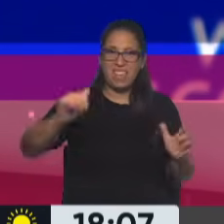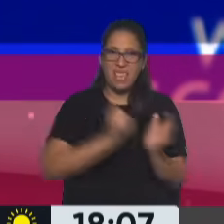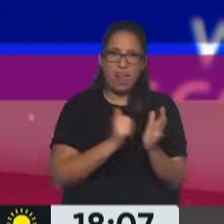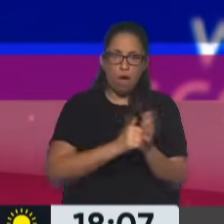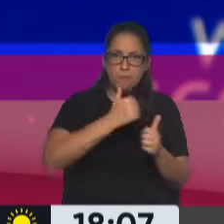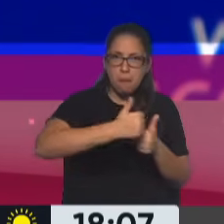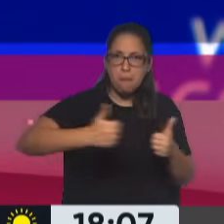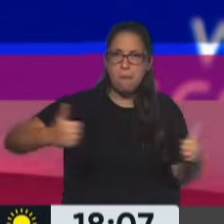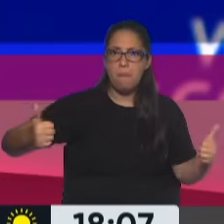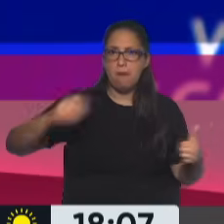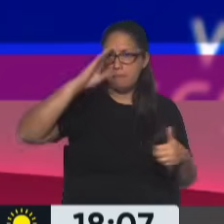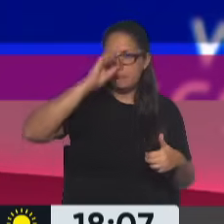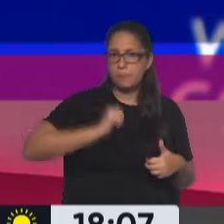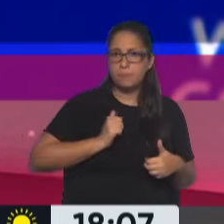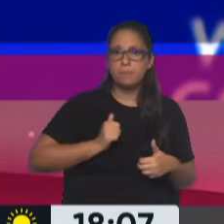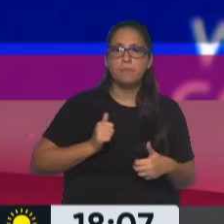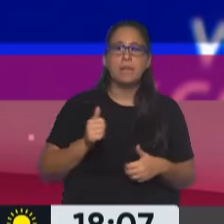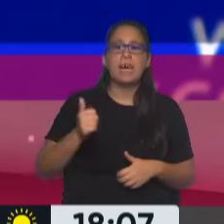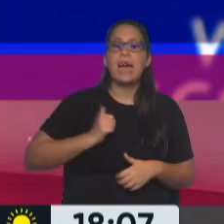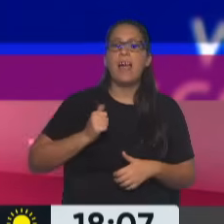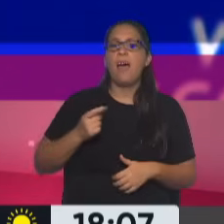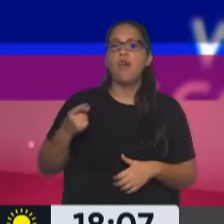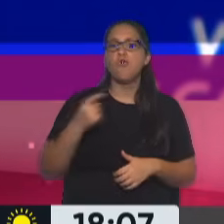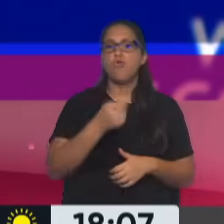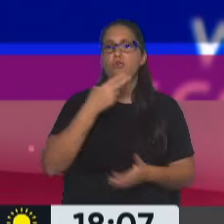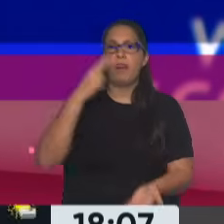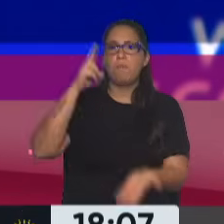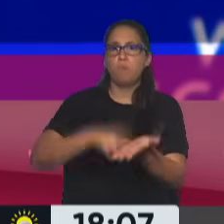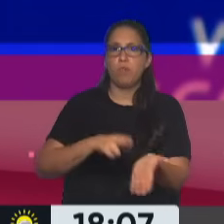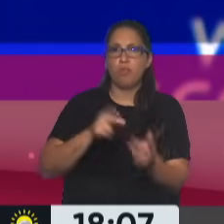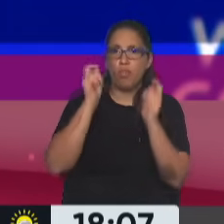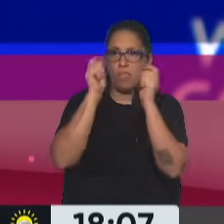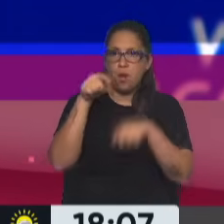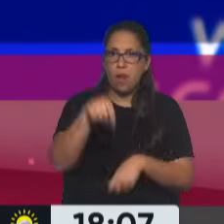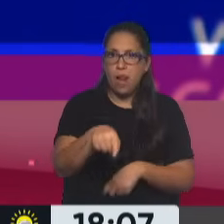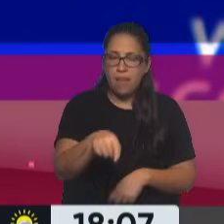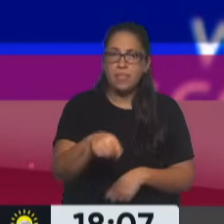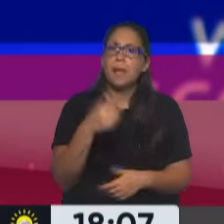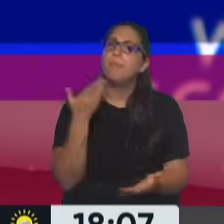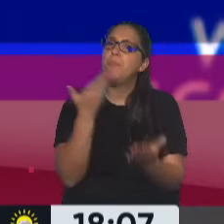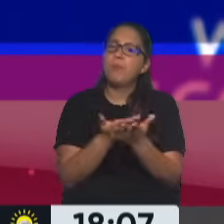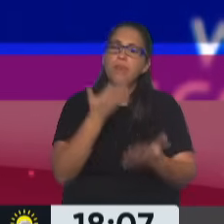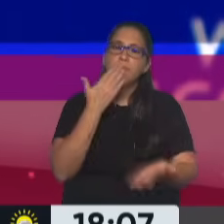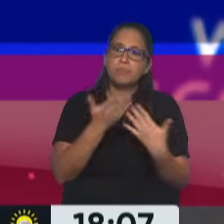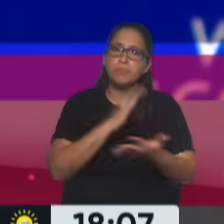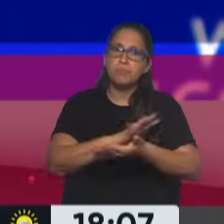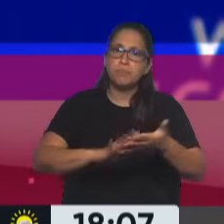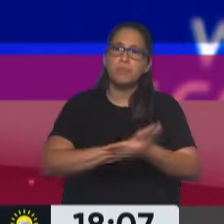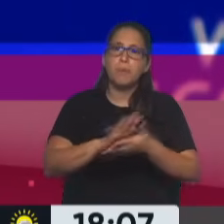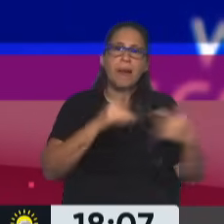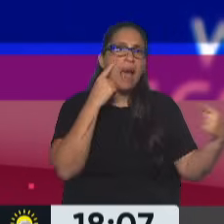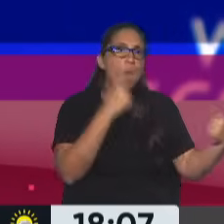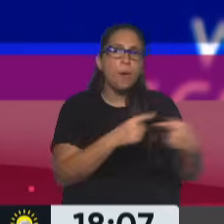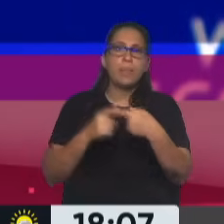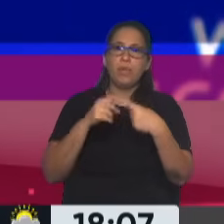Canada strongly opposes tariffs over Greenland and calls for focused talks to achieve our shared